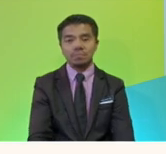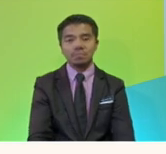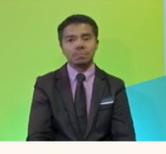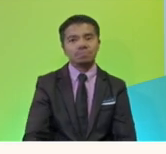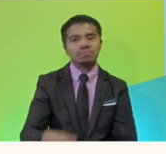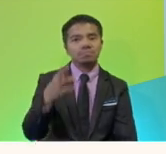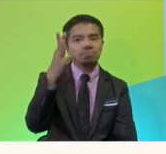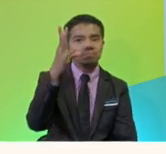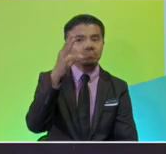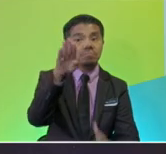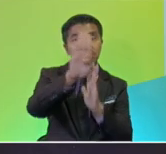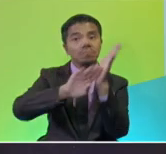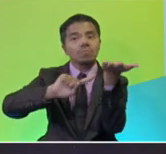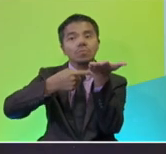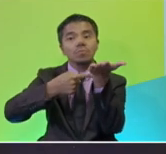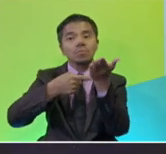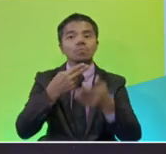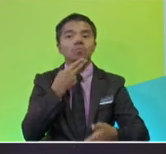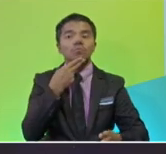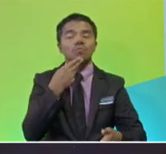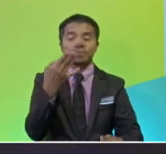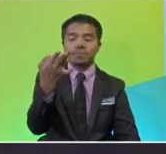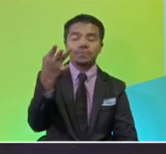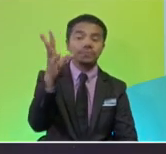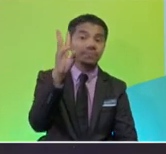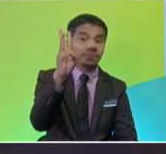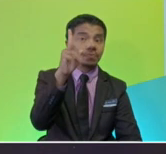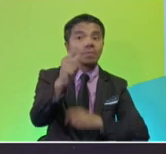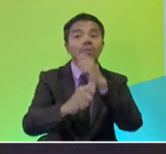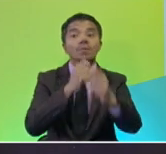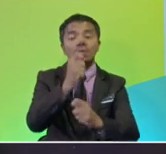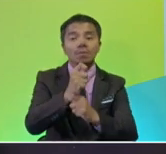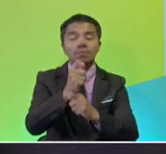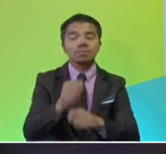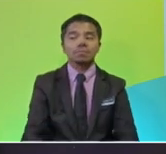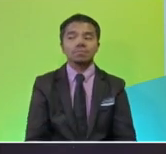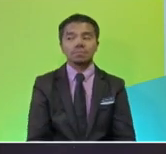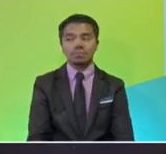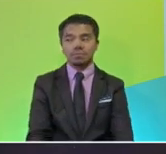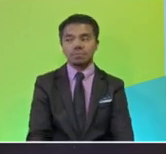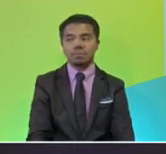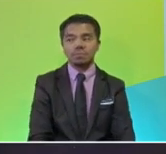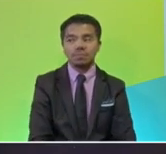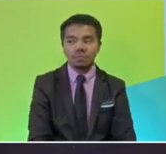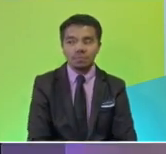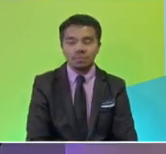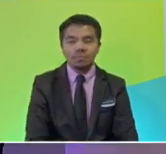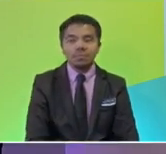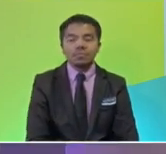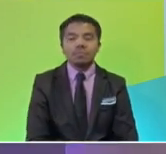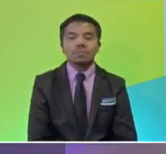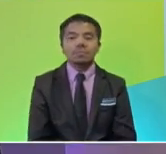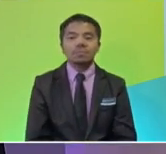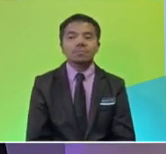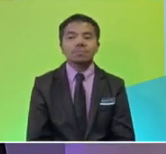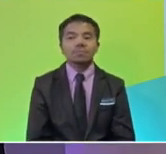those, Mr. Warik? Yeah, those are the names that we have never heard before, right? Those are the games that we never heard before. Okay. Okay. Now,